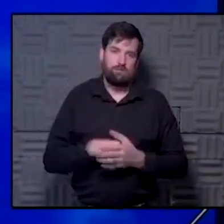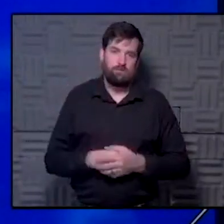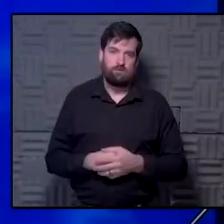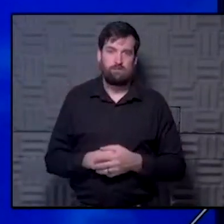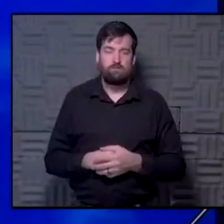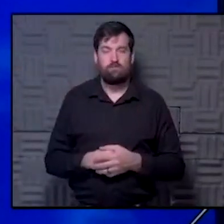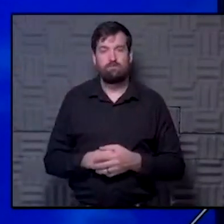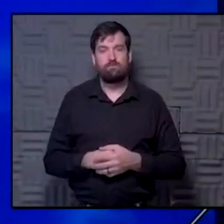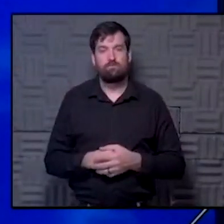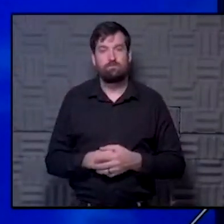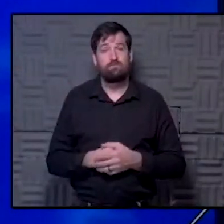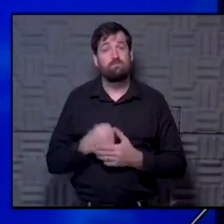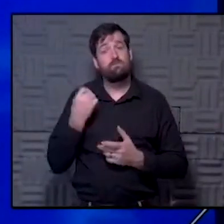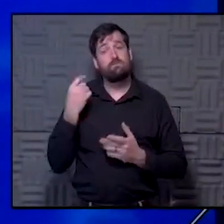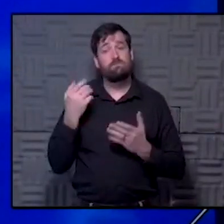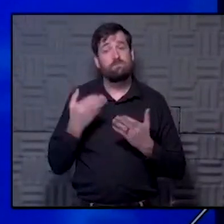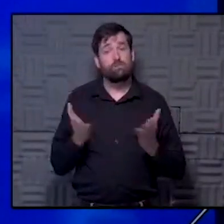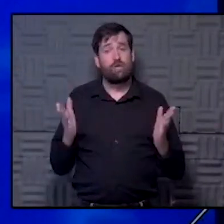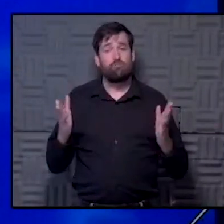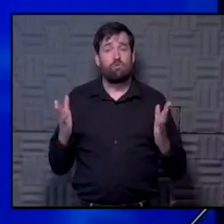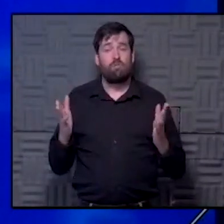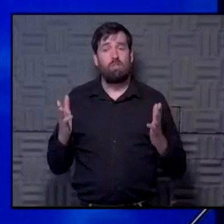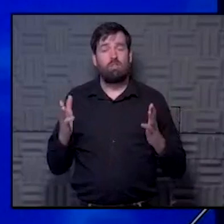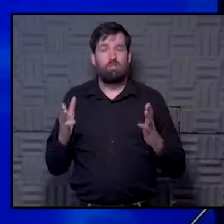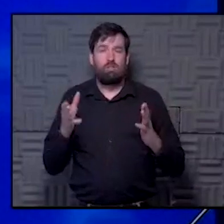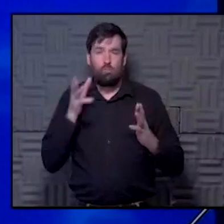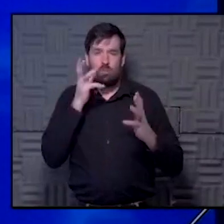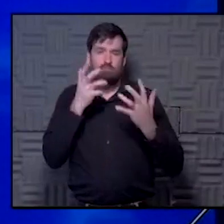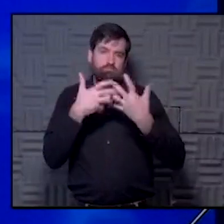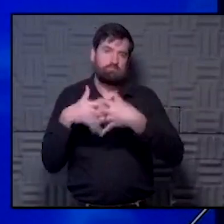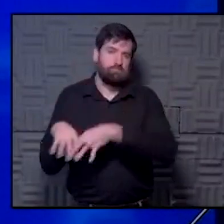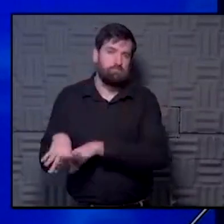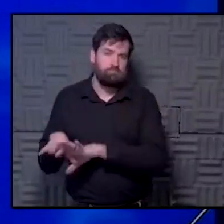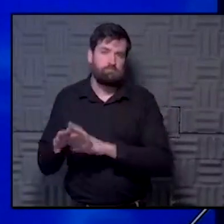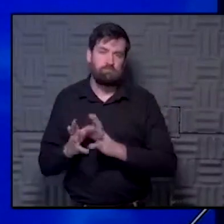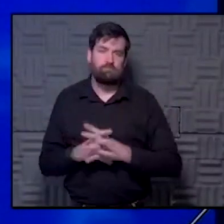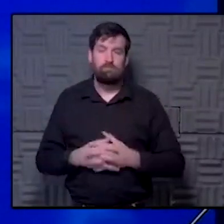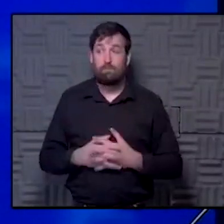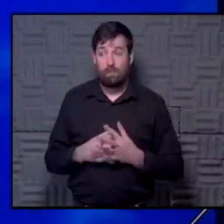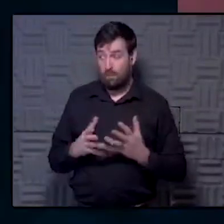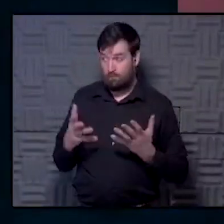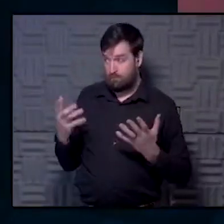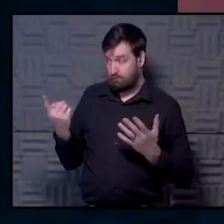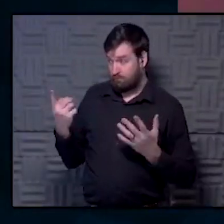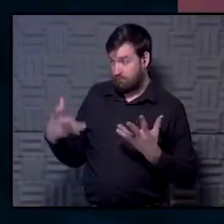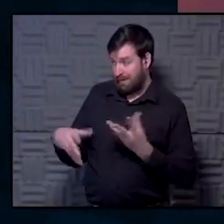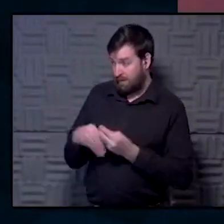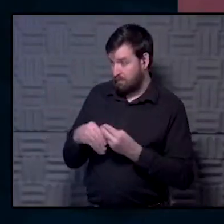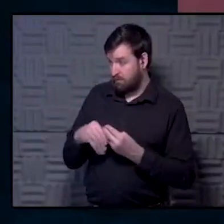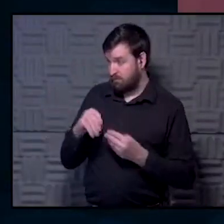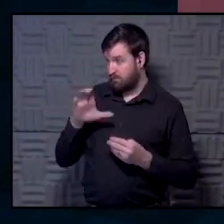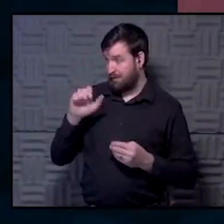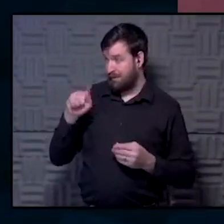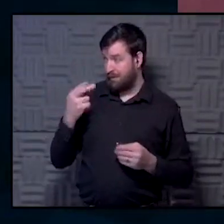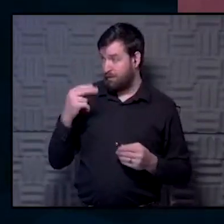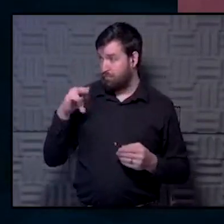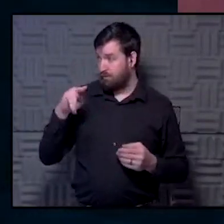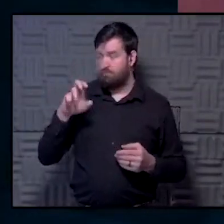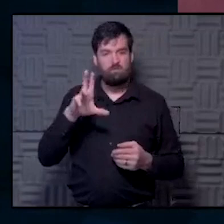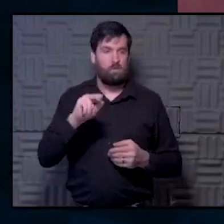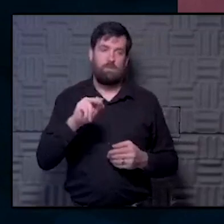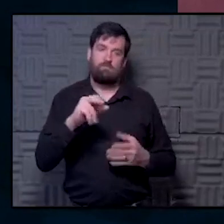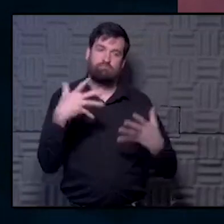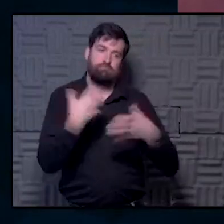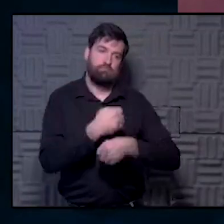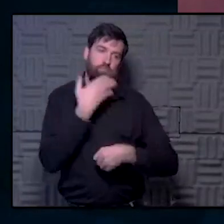those things in general, and I think in principle, will work themselves out. I don't know. Anything to add, Catherine? No, you